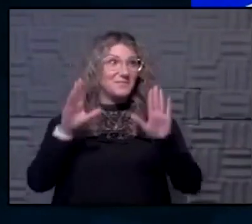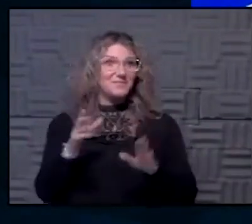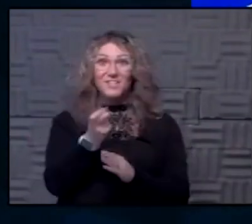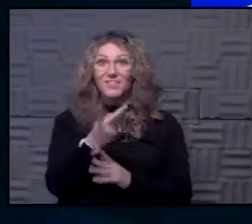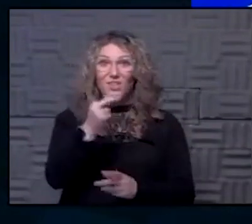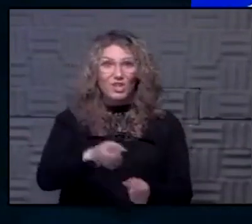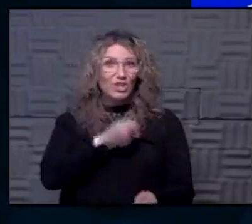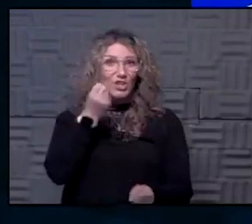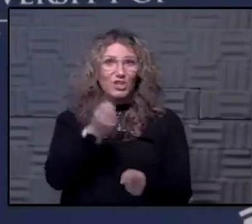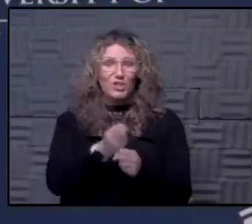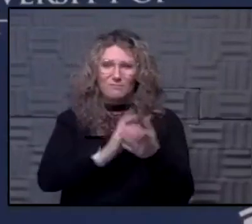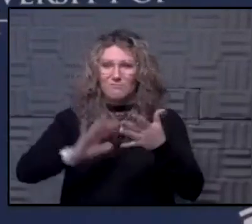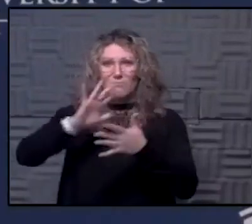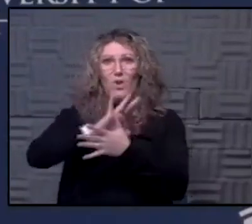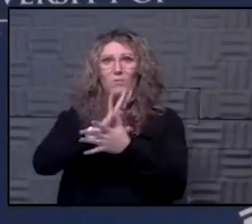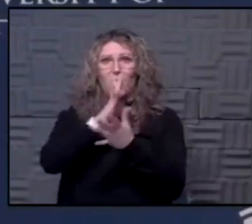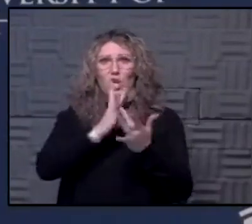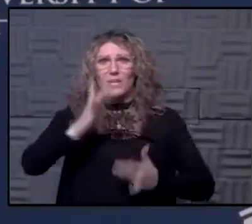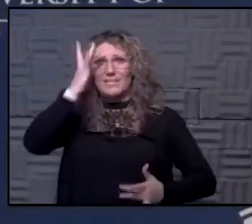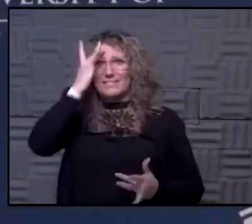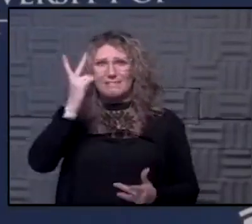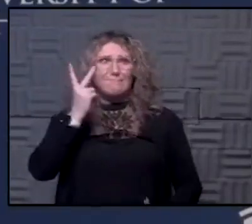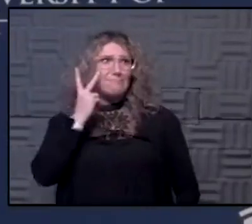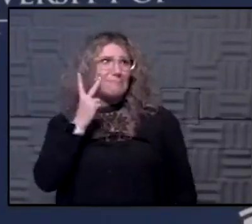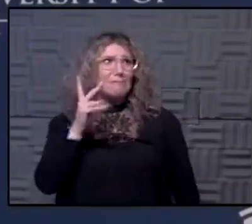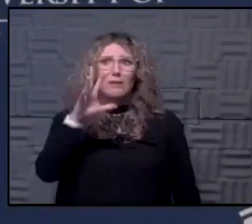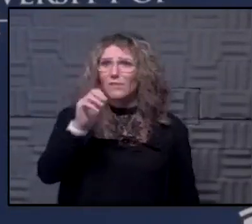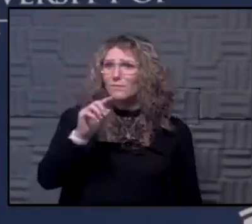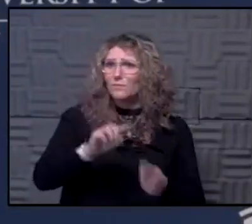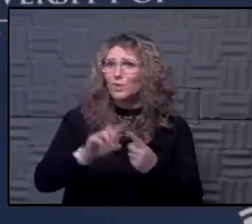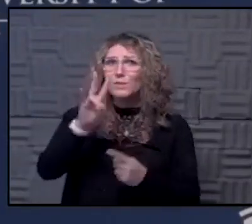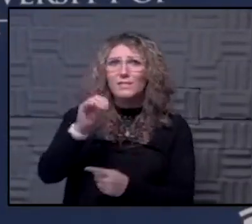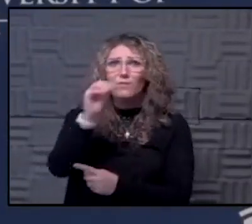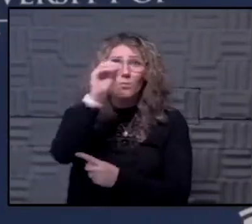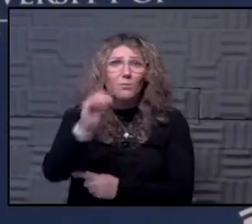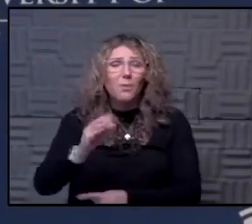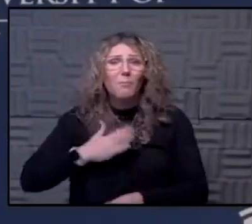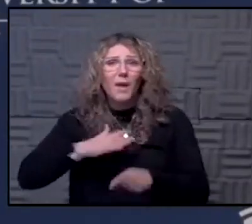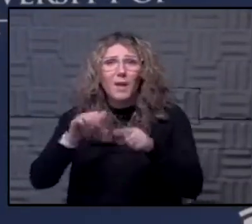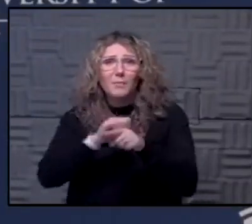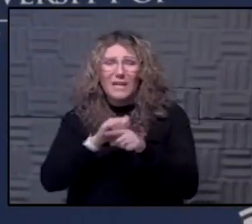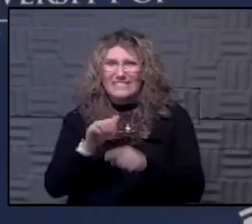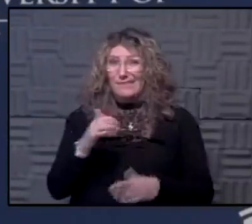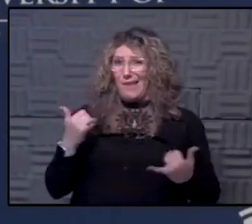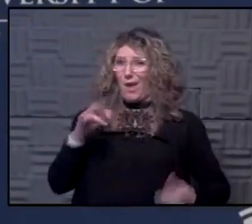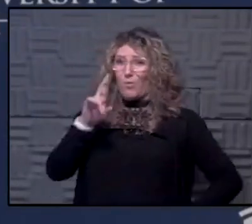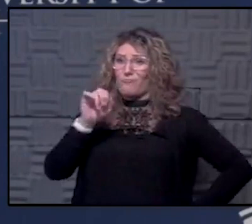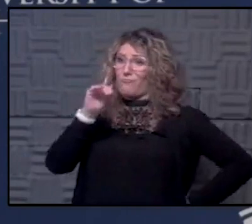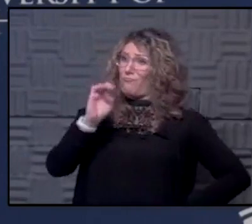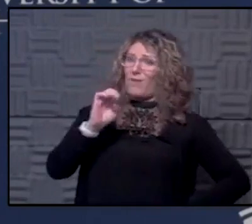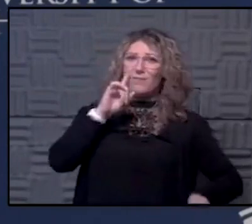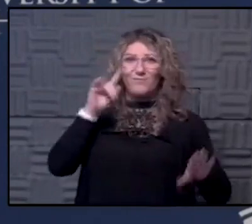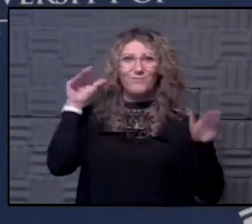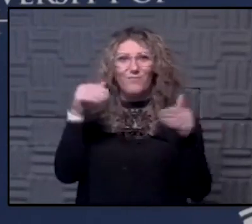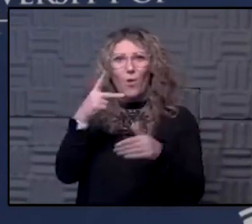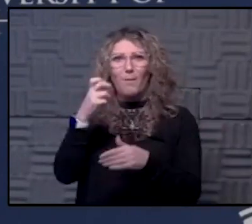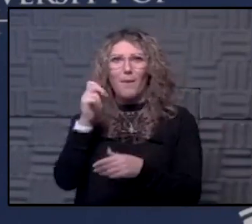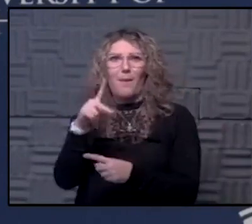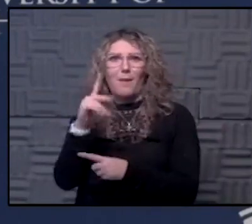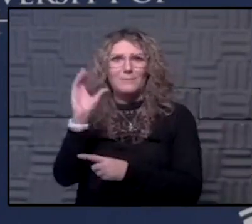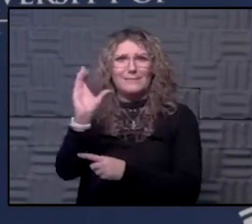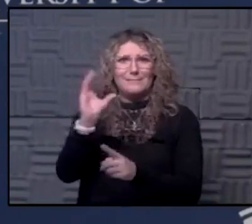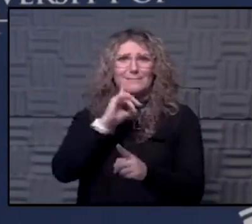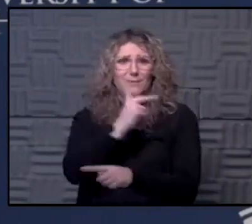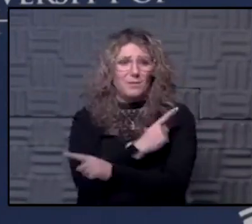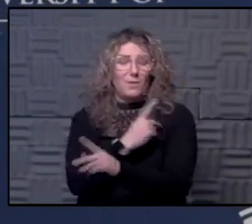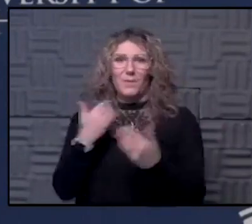years, it was the primary disease I saw. It was 70% of my practice, and now it's a rarity to really be focused on treating hepatitis C patients.